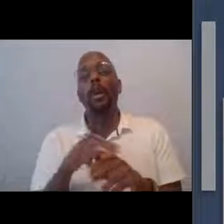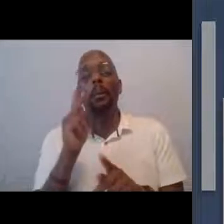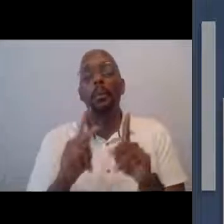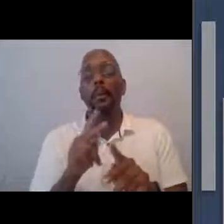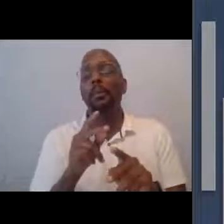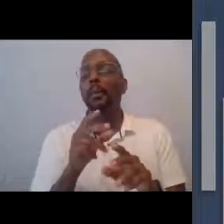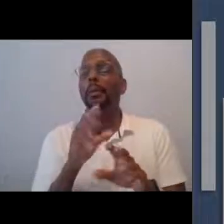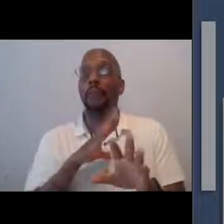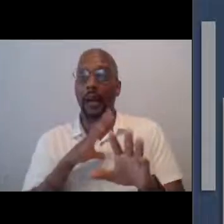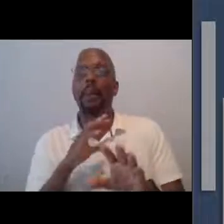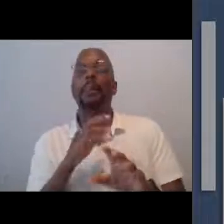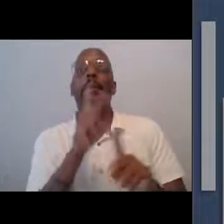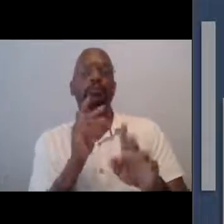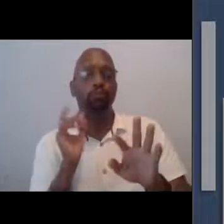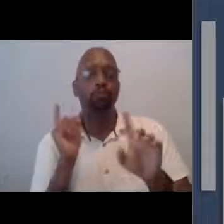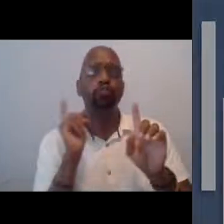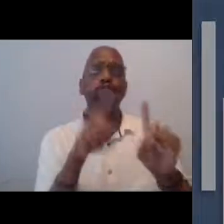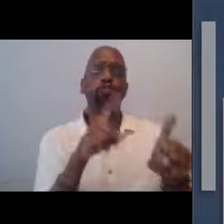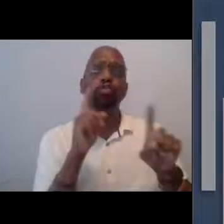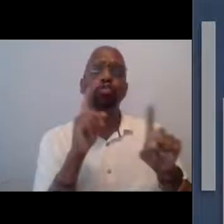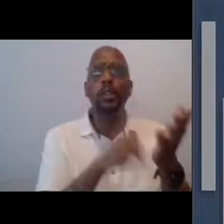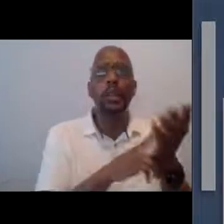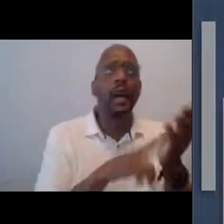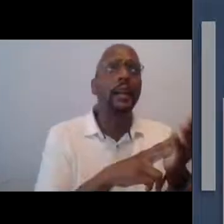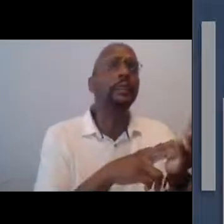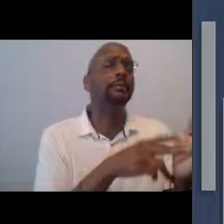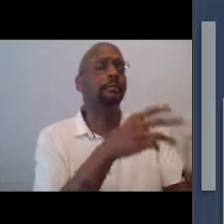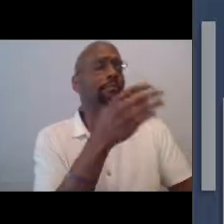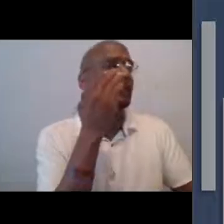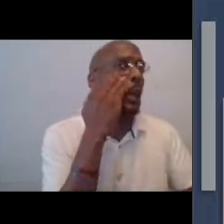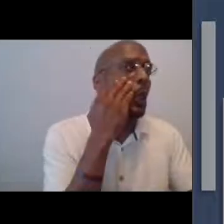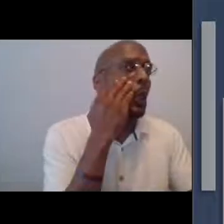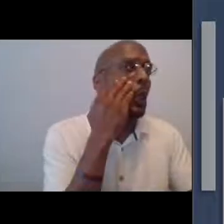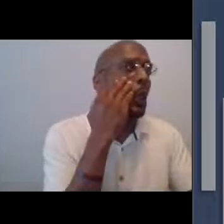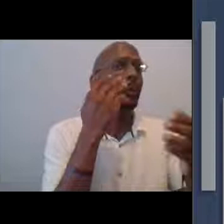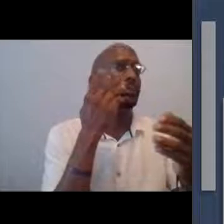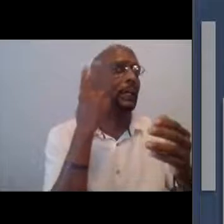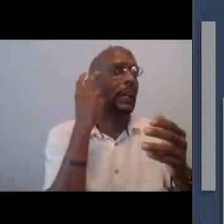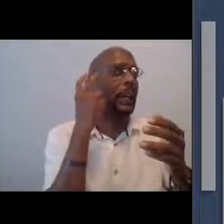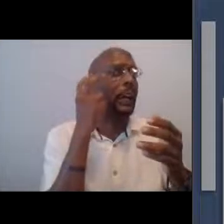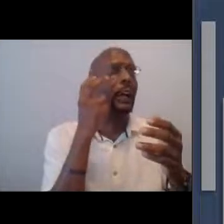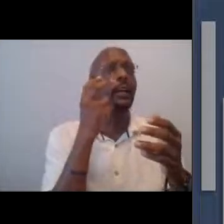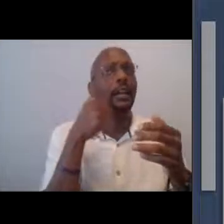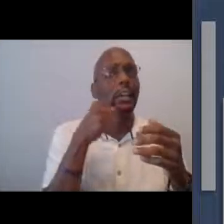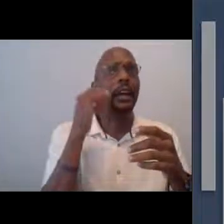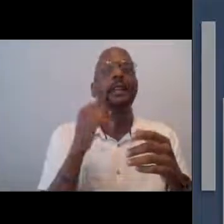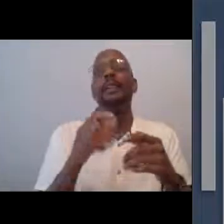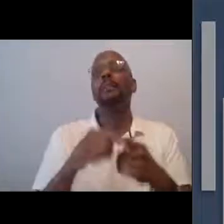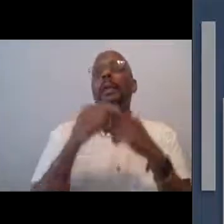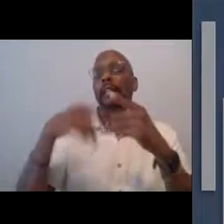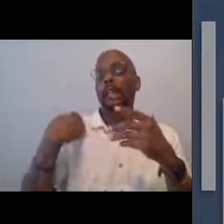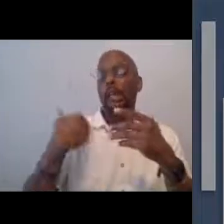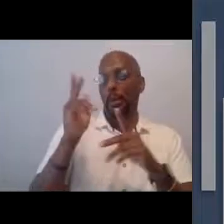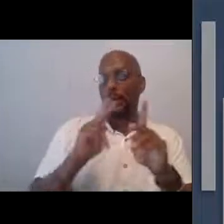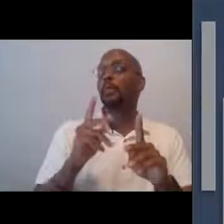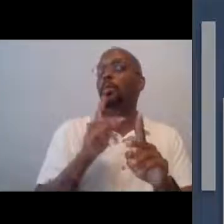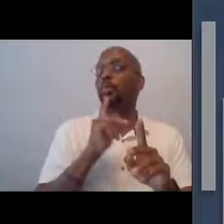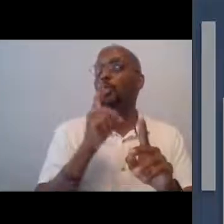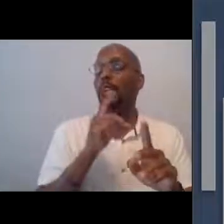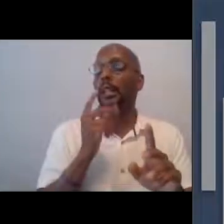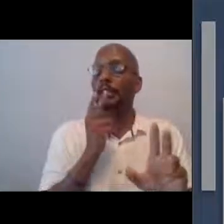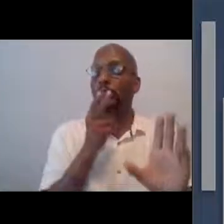that's what's amazing. People are paying attention here in California, in particular younger people. You know, as I look